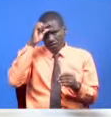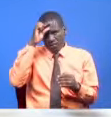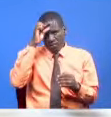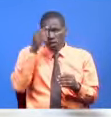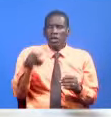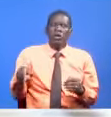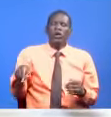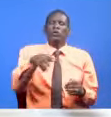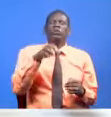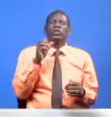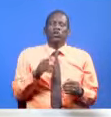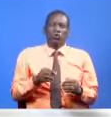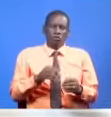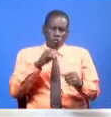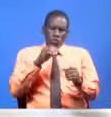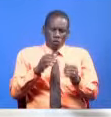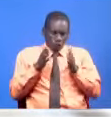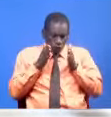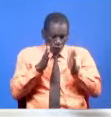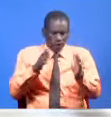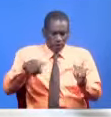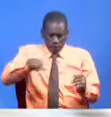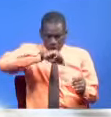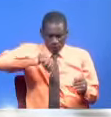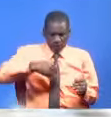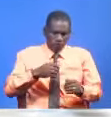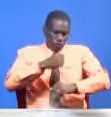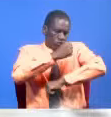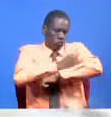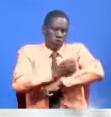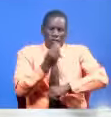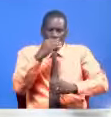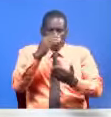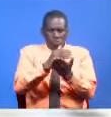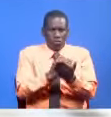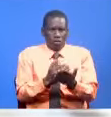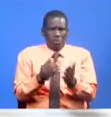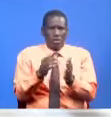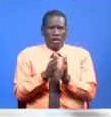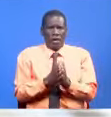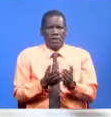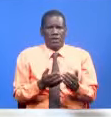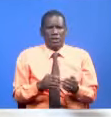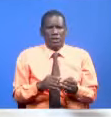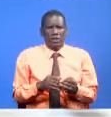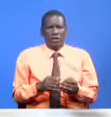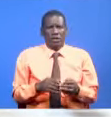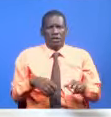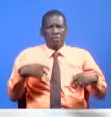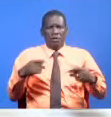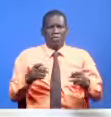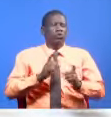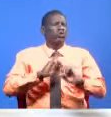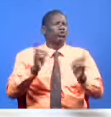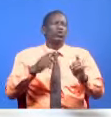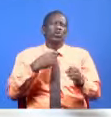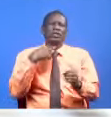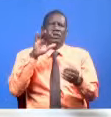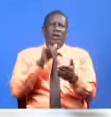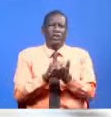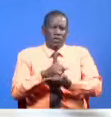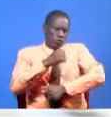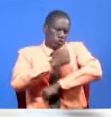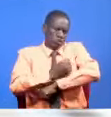should commit ourselves to this school feeding program. And ati mambo watu ya kusema ati school